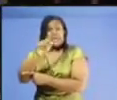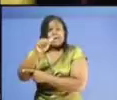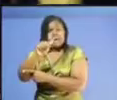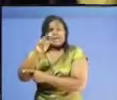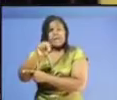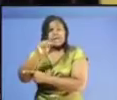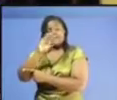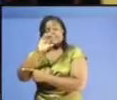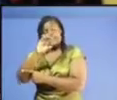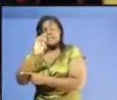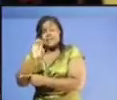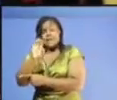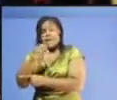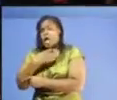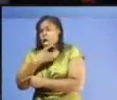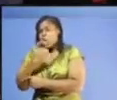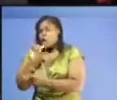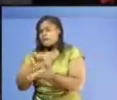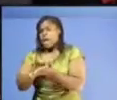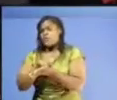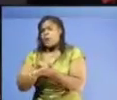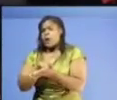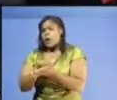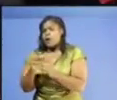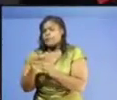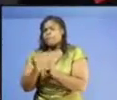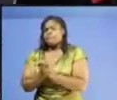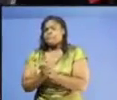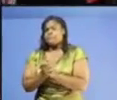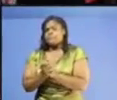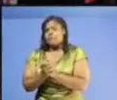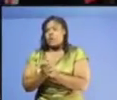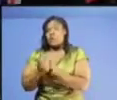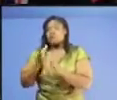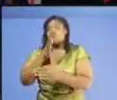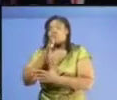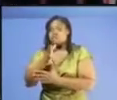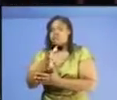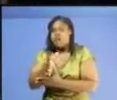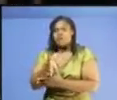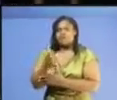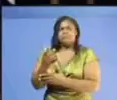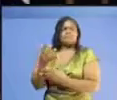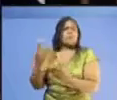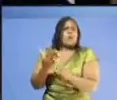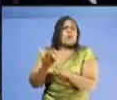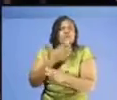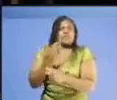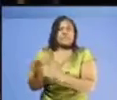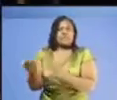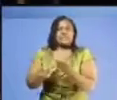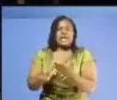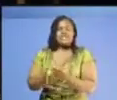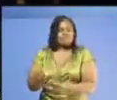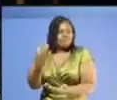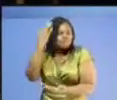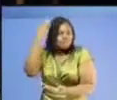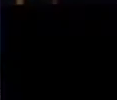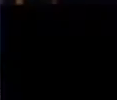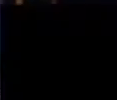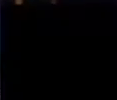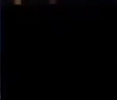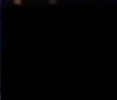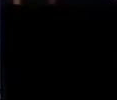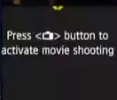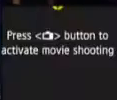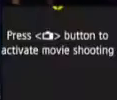almost 100. And I tell you this, I would run my hand through her silver hair, and I can't forget her closing